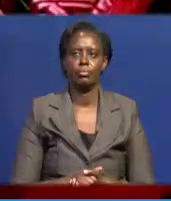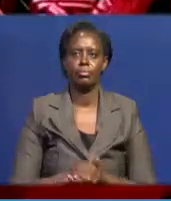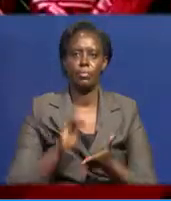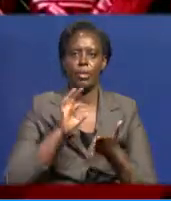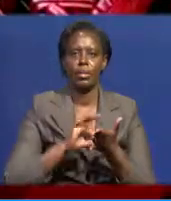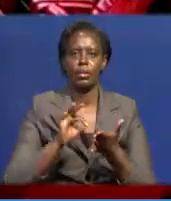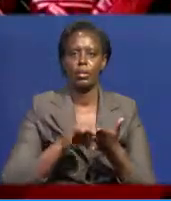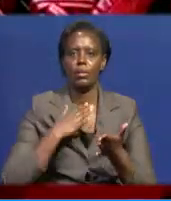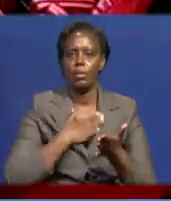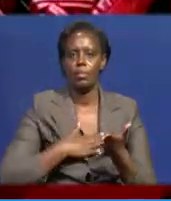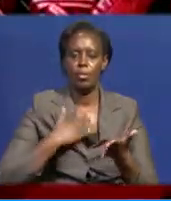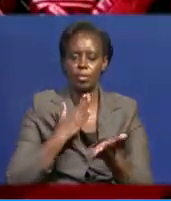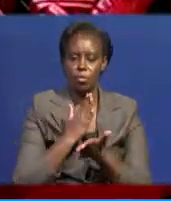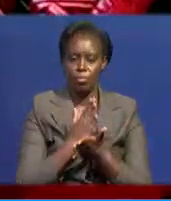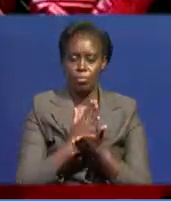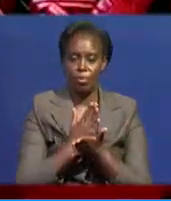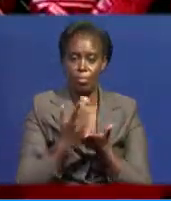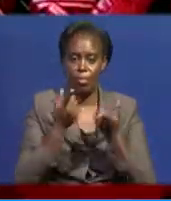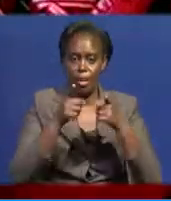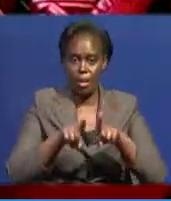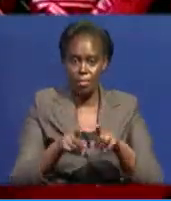Will I confirm whether we have quorum?